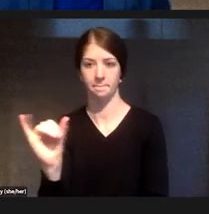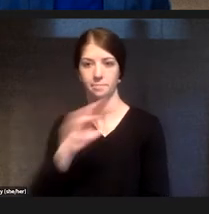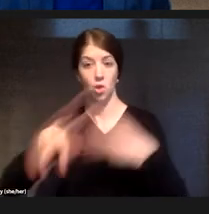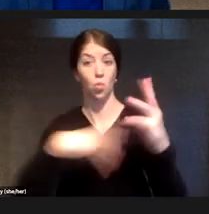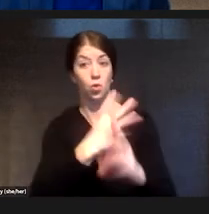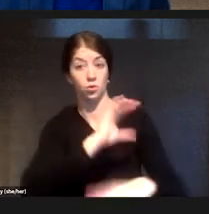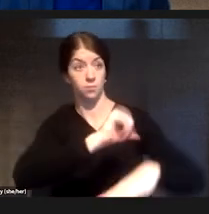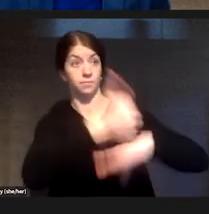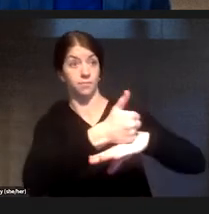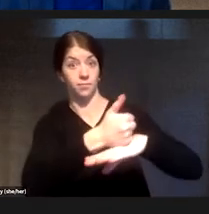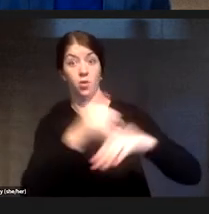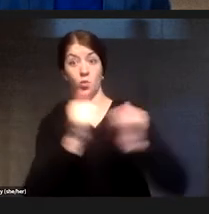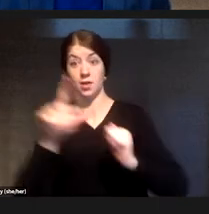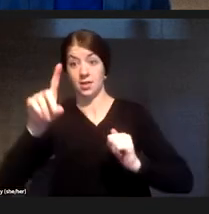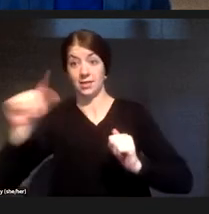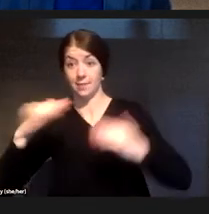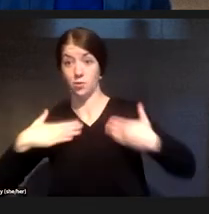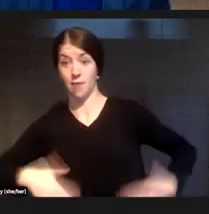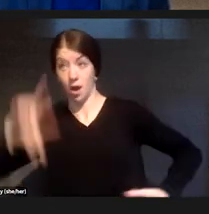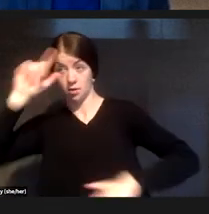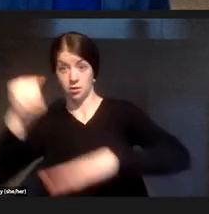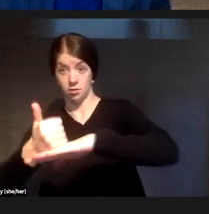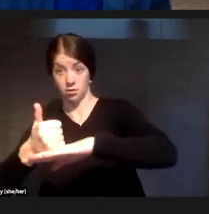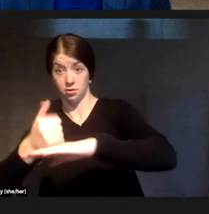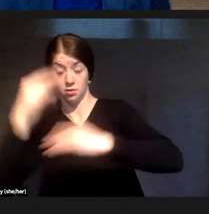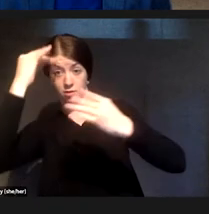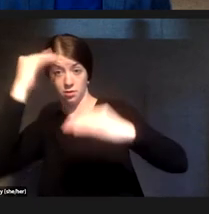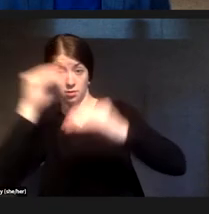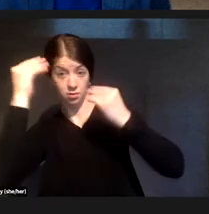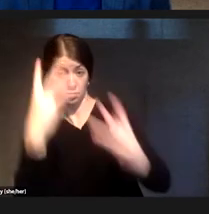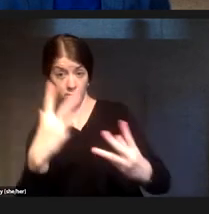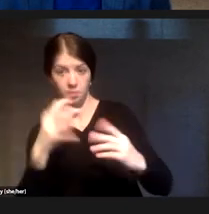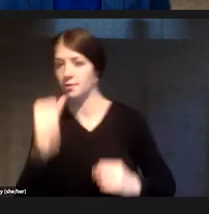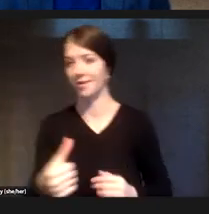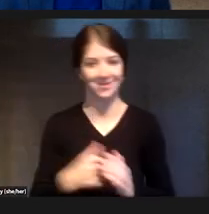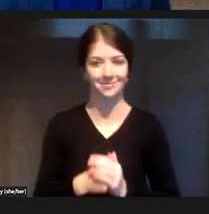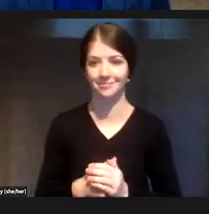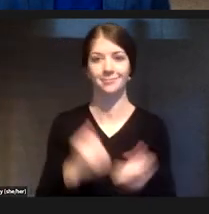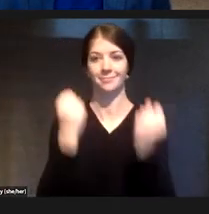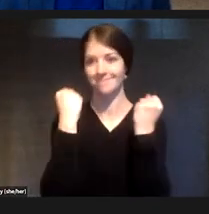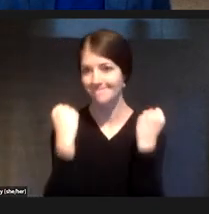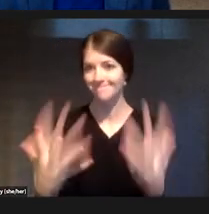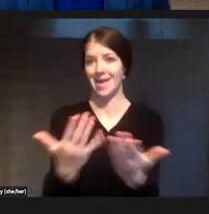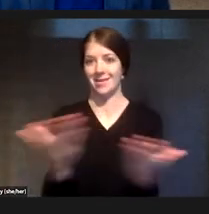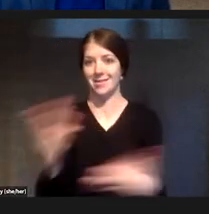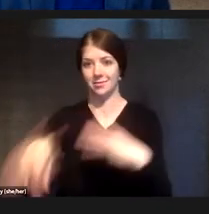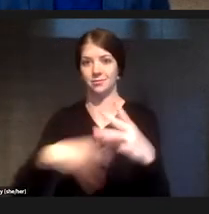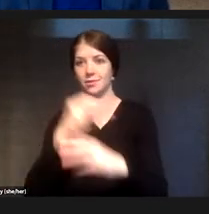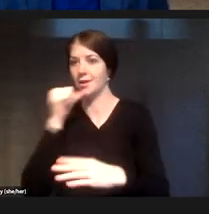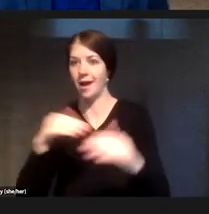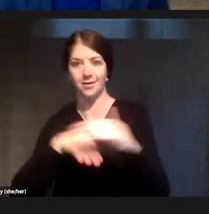minds in mind. There are so many things that are still inaccessible in this world, and we don't